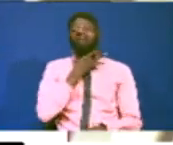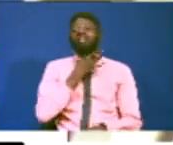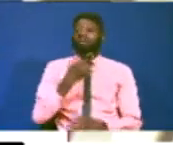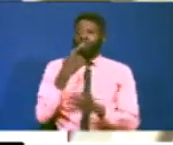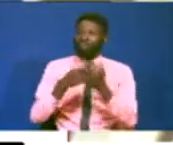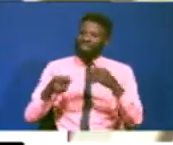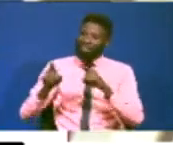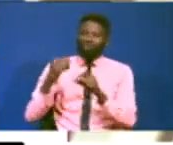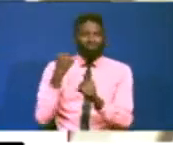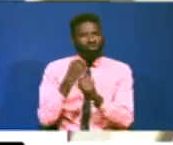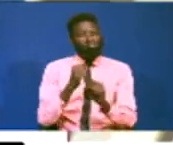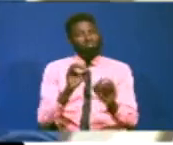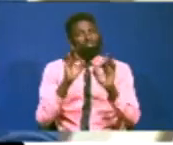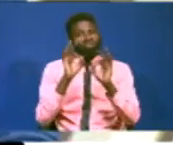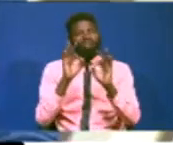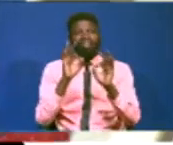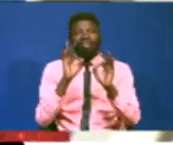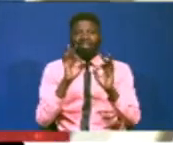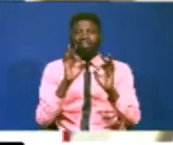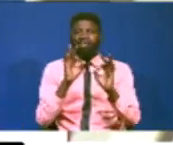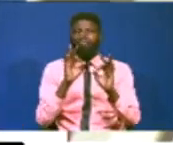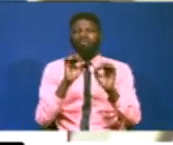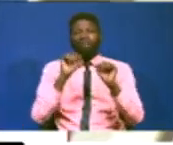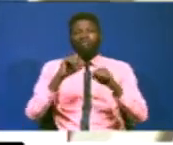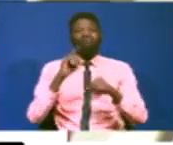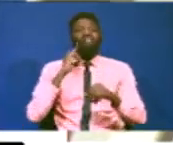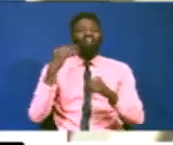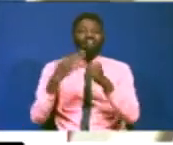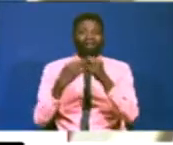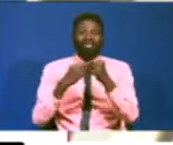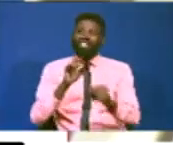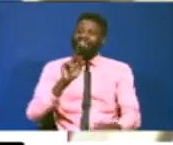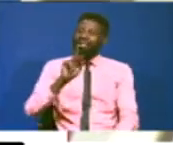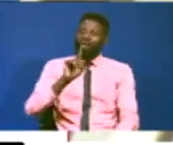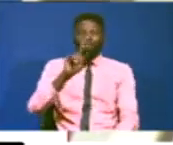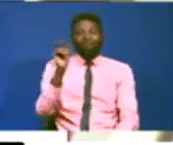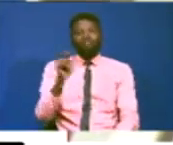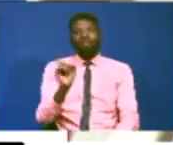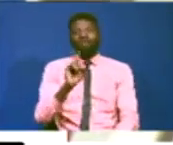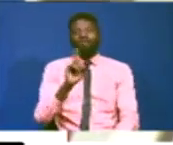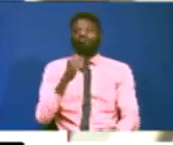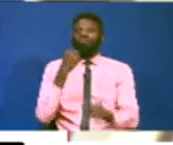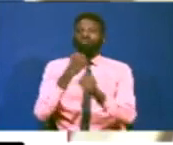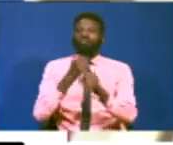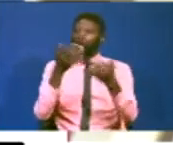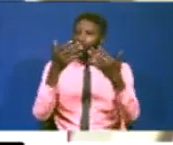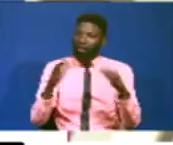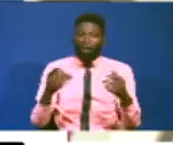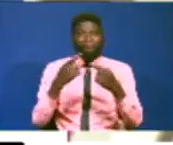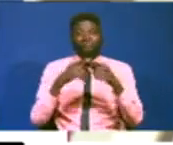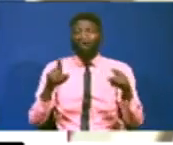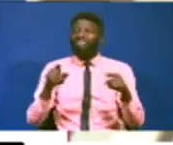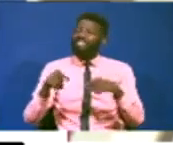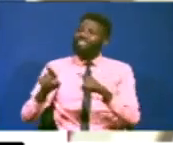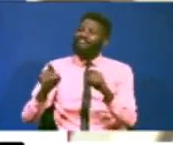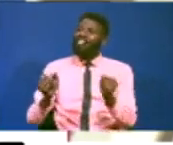good job. He was making 800K per month in Nairobi, but he lost his job. But he didn't go into,